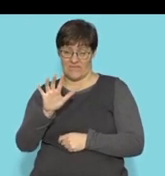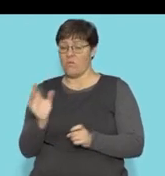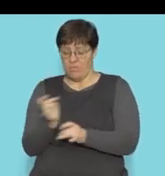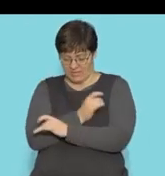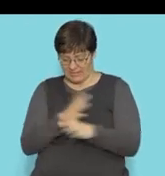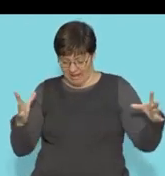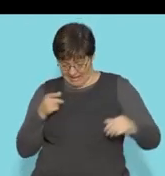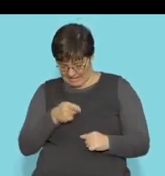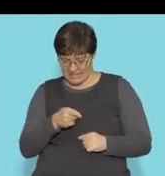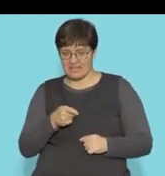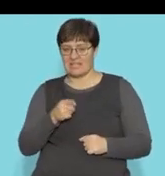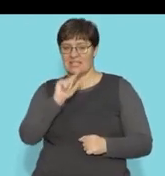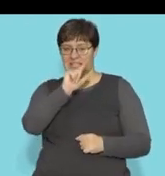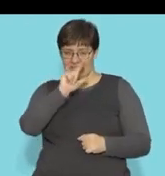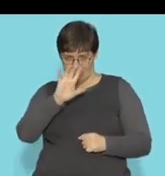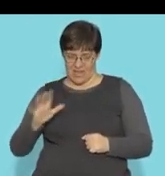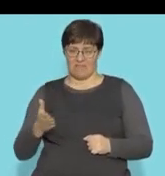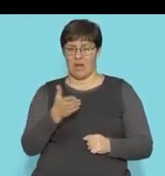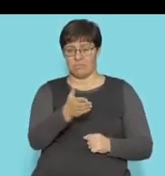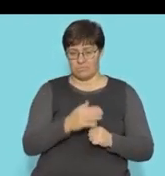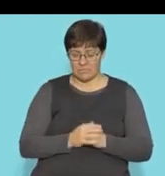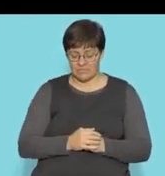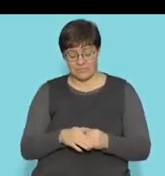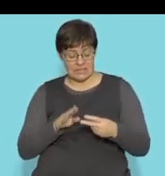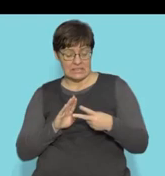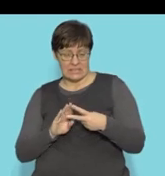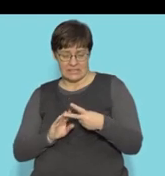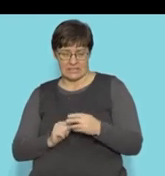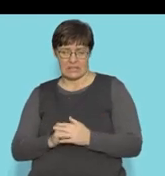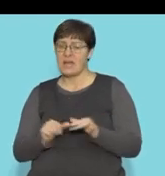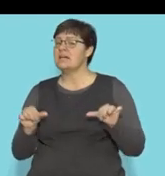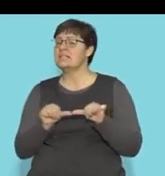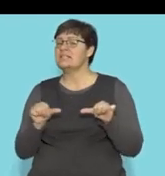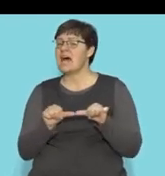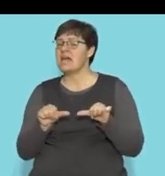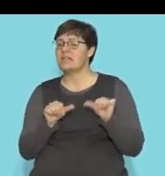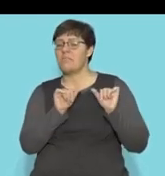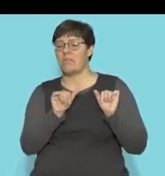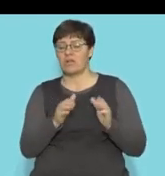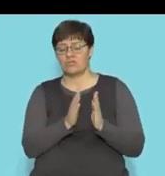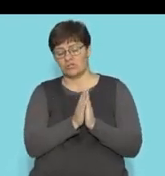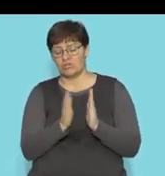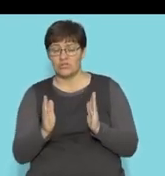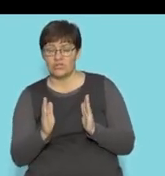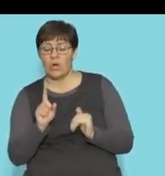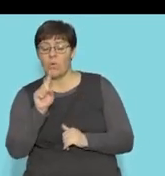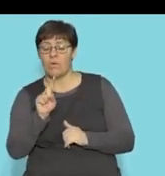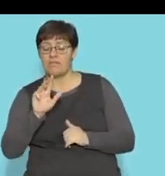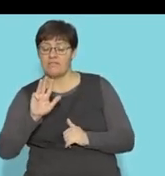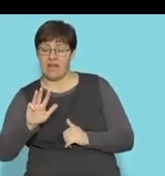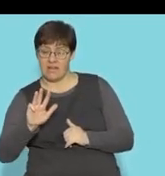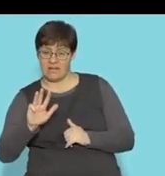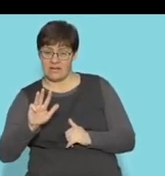reindeer at the beginning of the study. Next question. What was the size of the population in